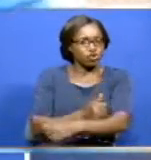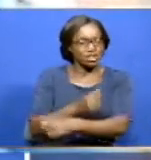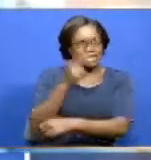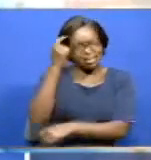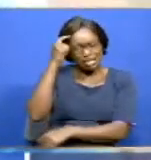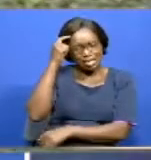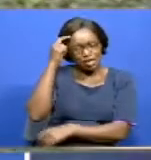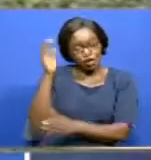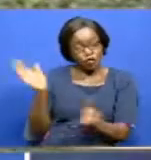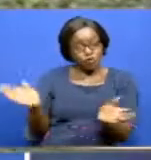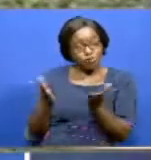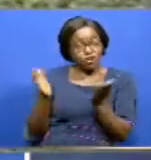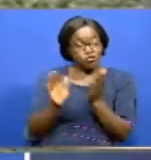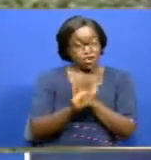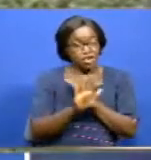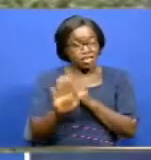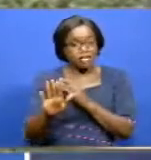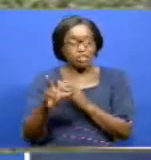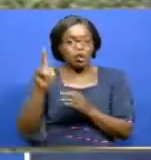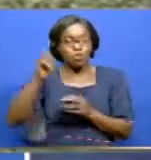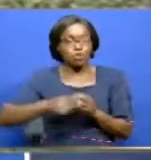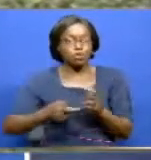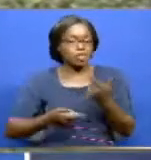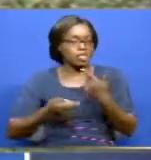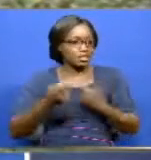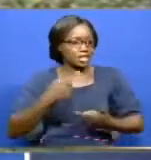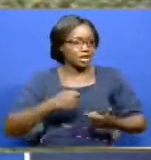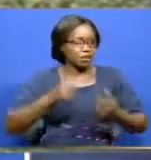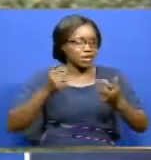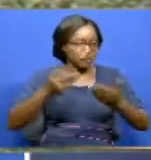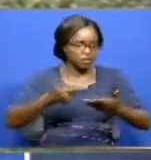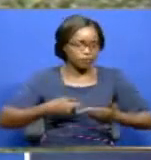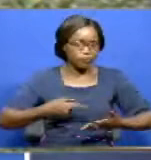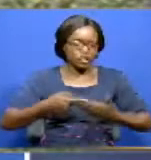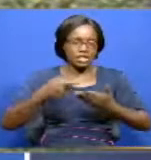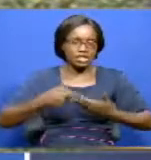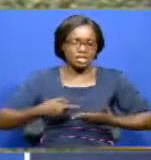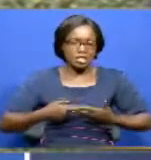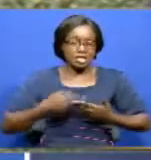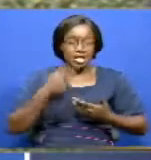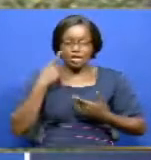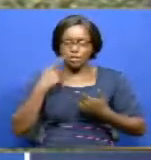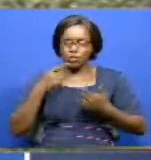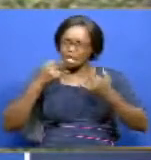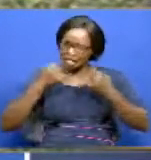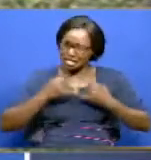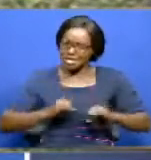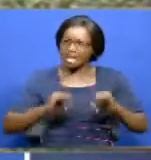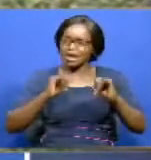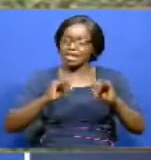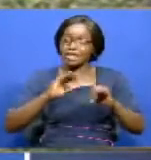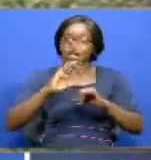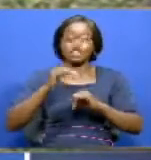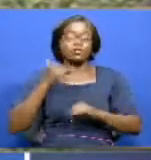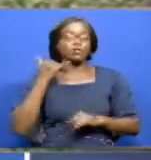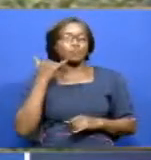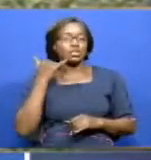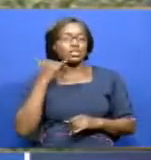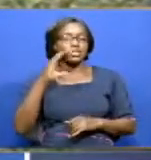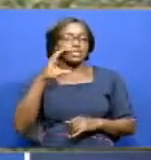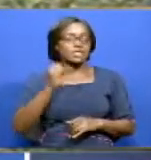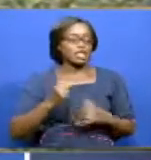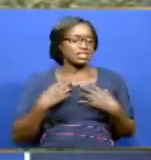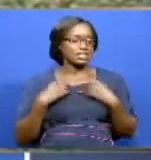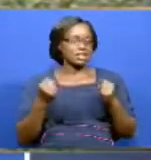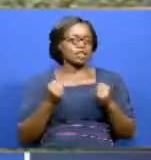of their welfare. We must come to the table, and we have tried to reach the CS Health so that we can